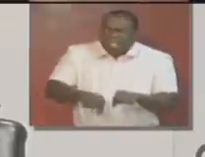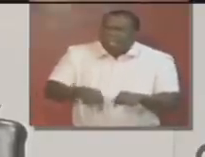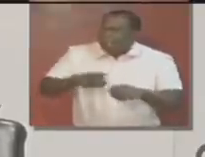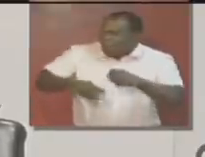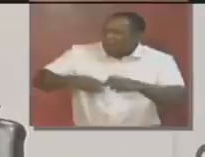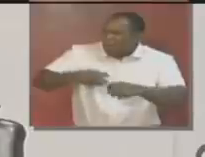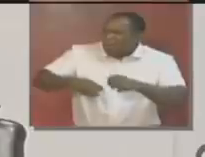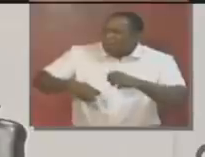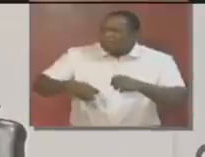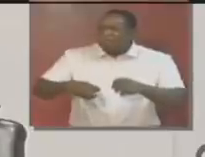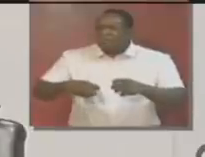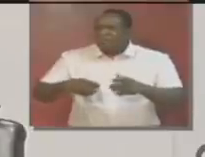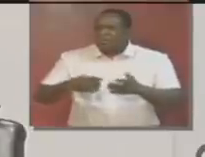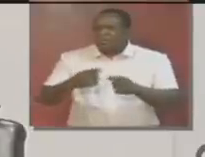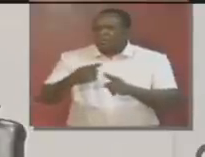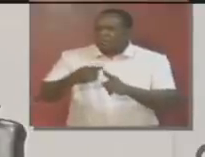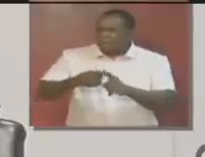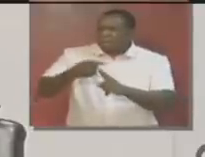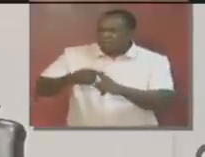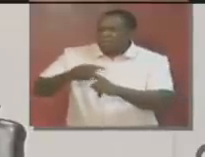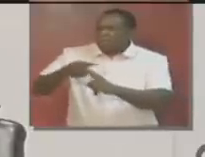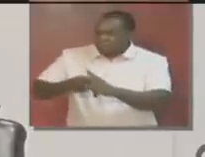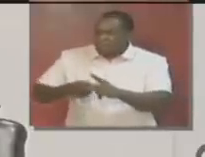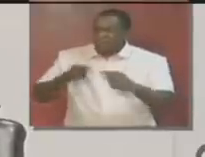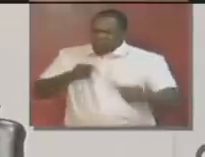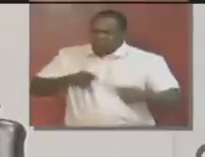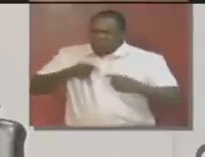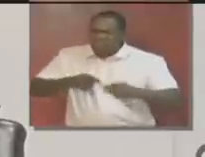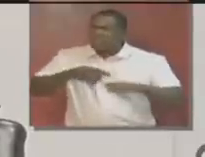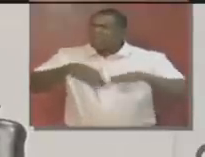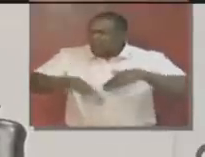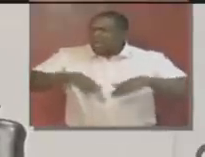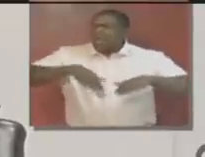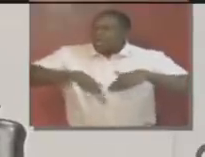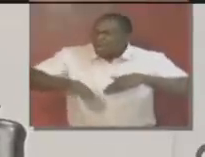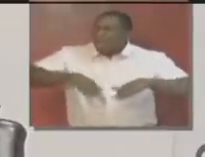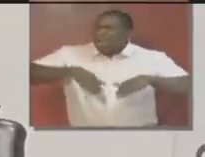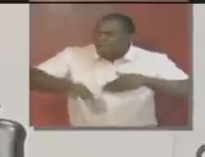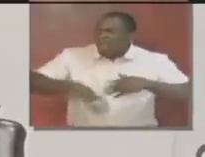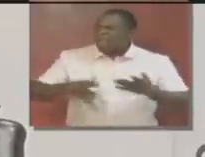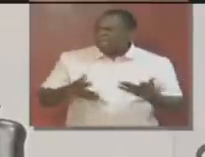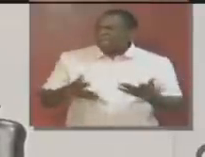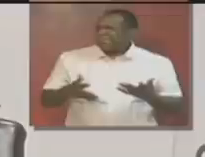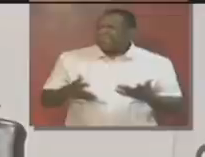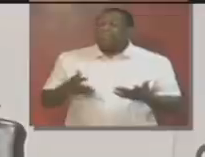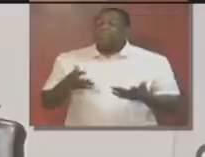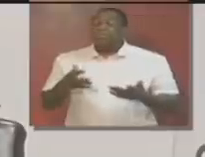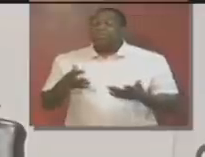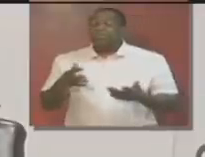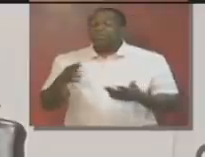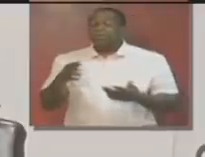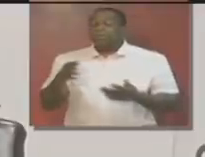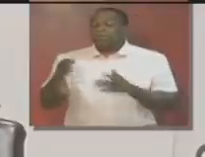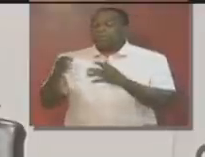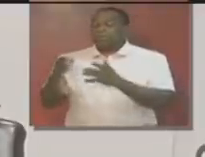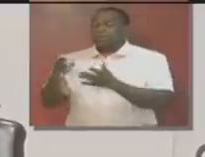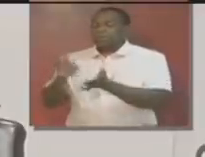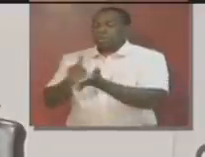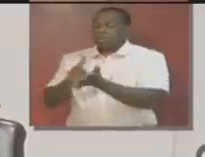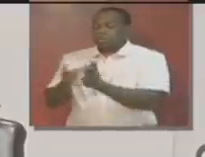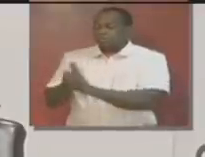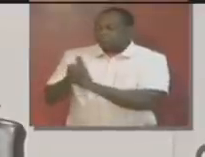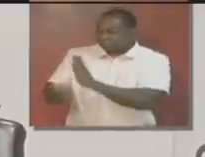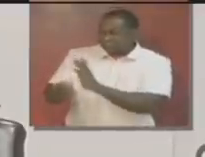brain. Cognitively, they're not able to function as well. So therefore, we have the neurologists involved typically. And so what they do,